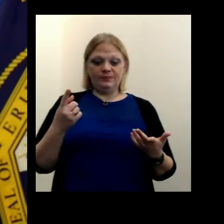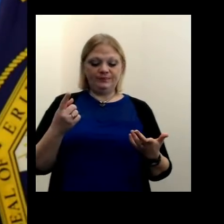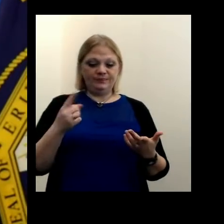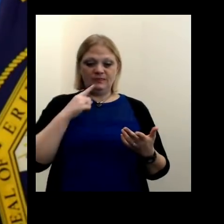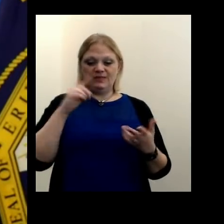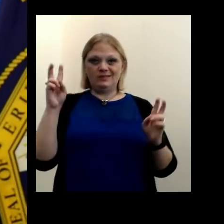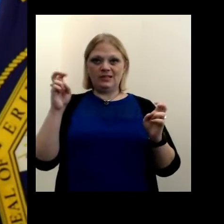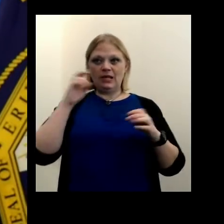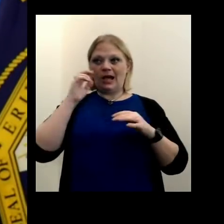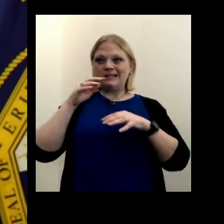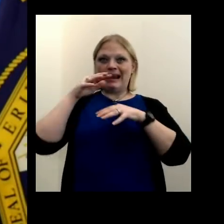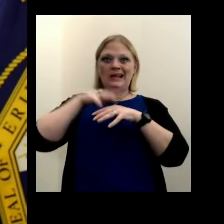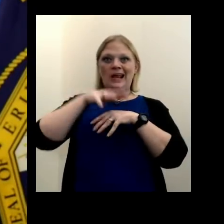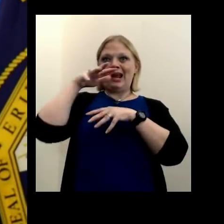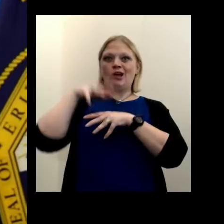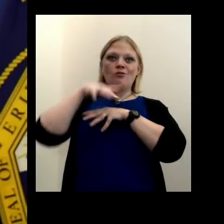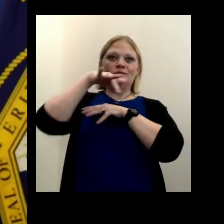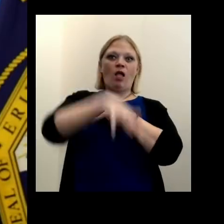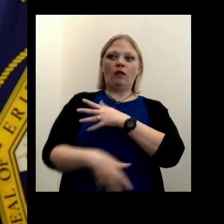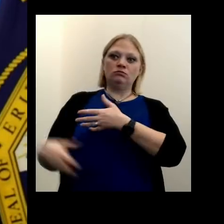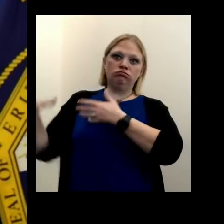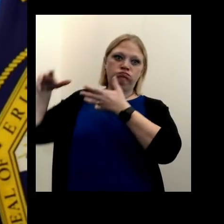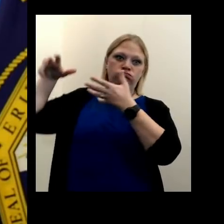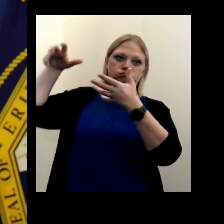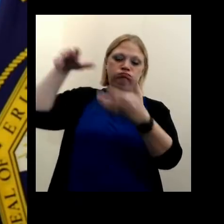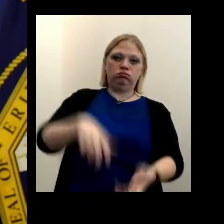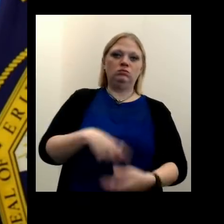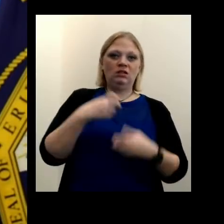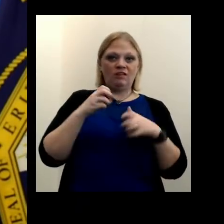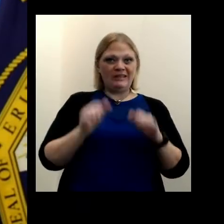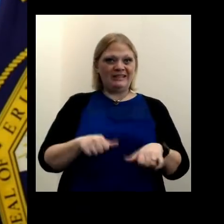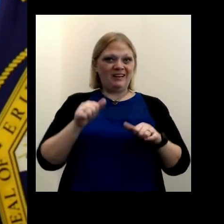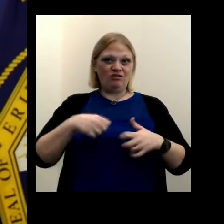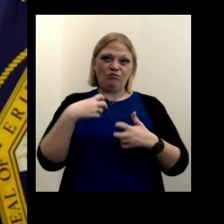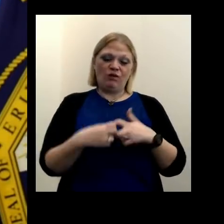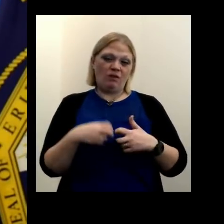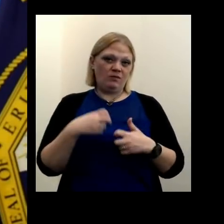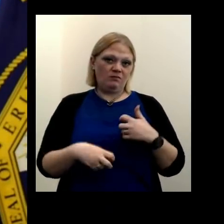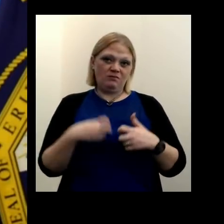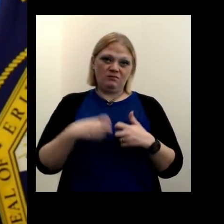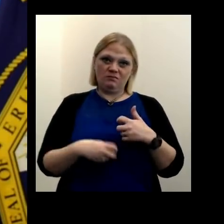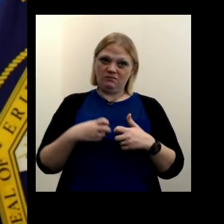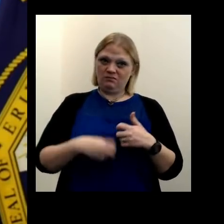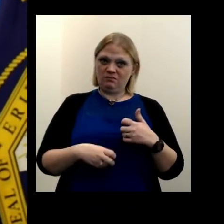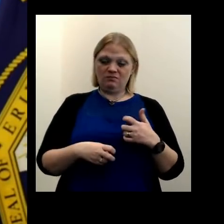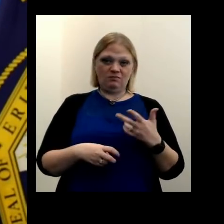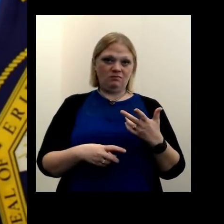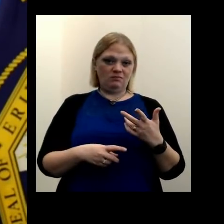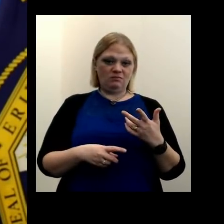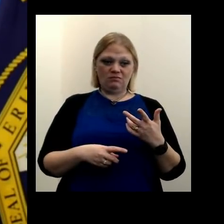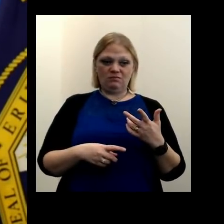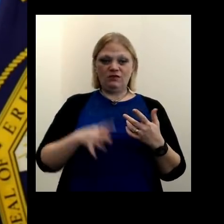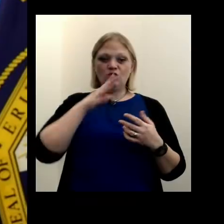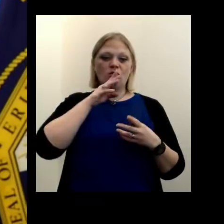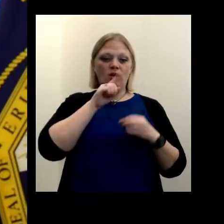Niagara Falls of potential problems with when you talk about a cascading